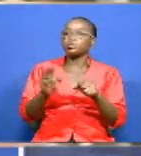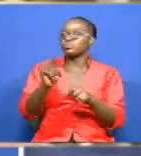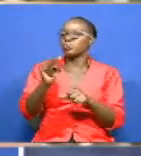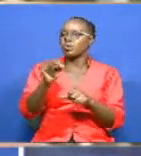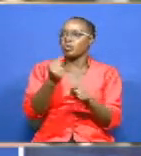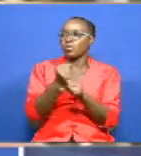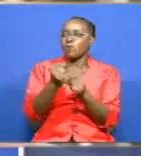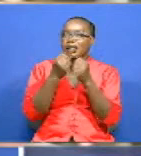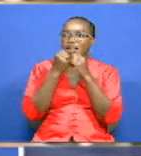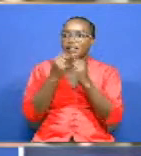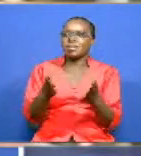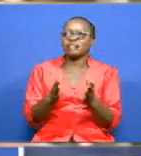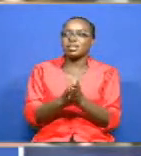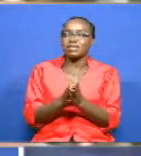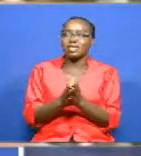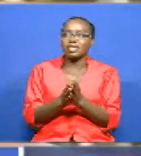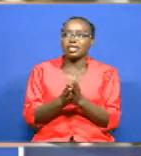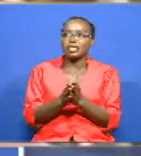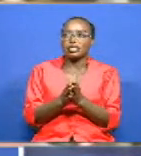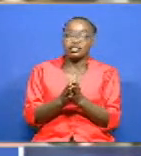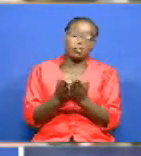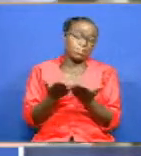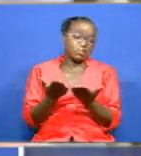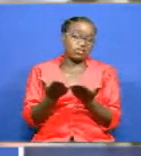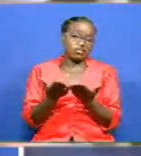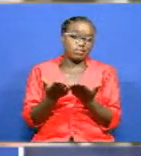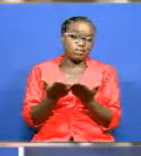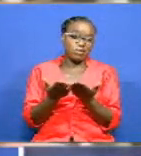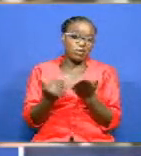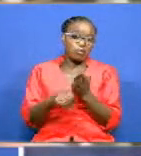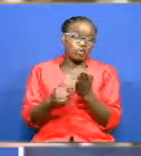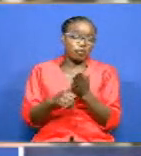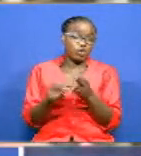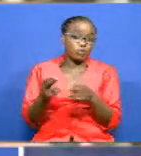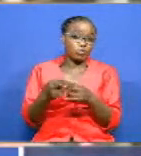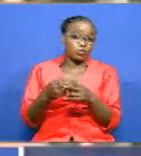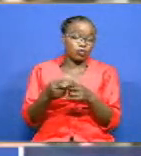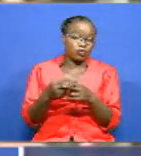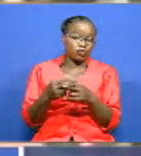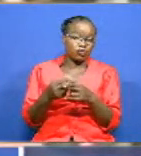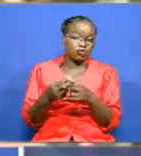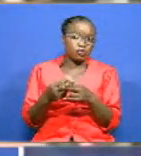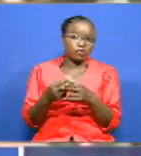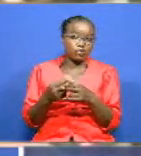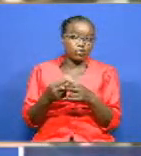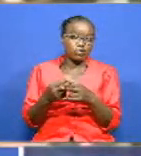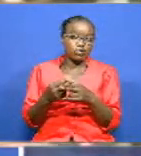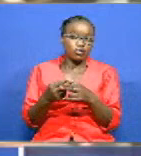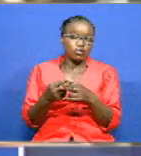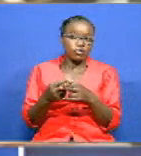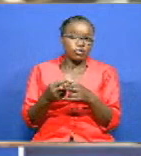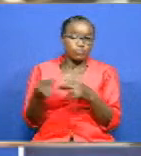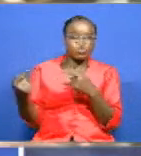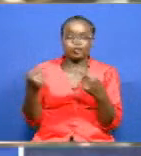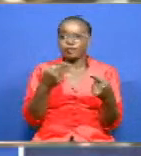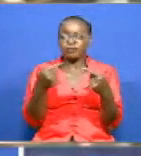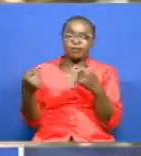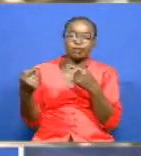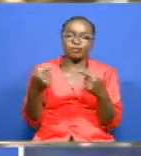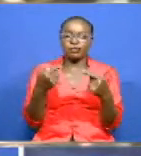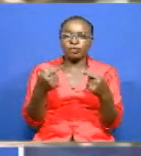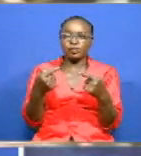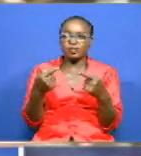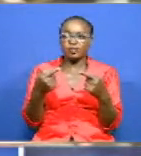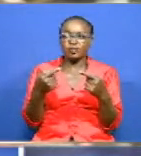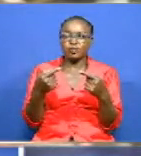nothing. That is a recipe for disaster, in my view. And very soon, without seeing unrest,